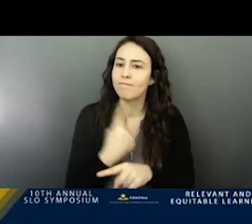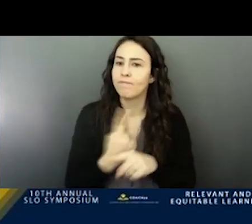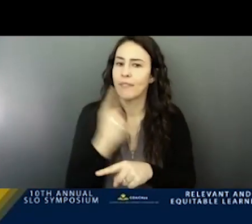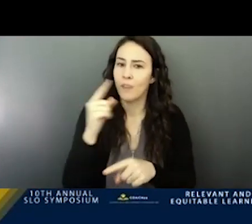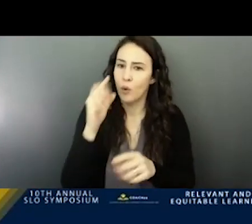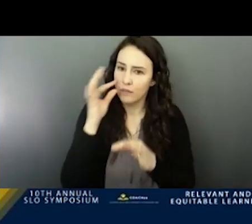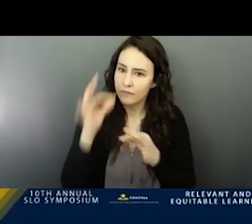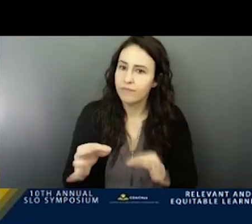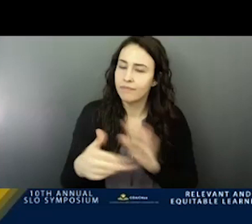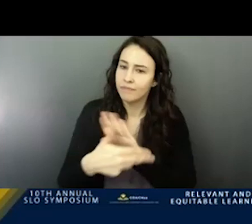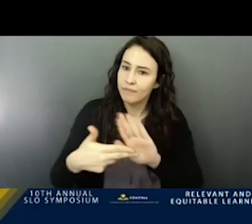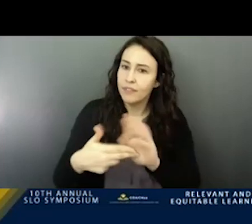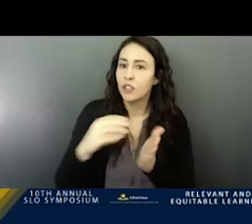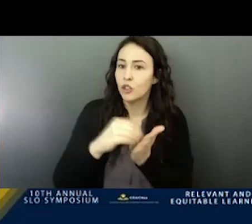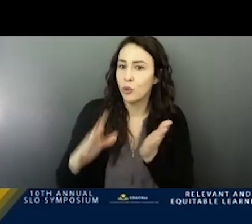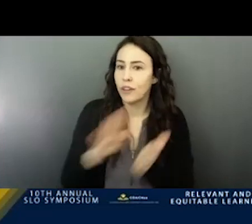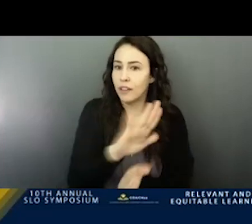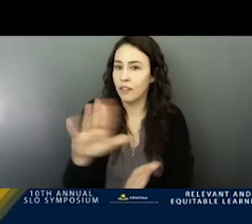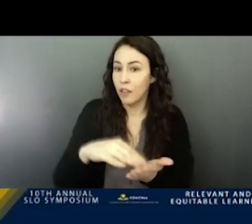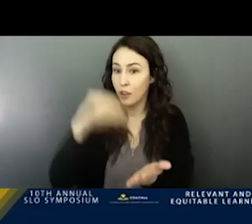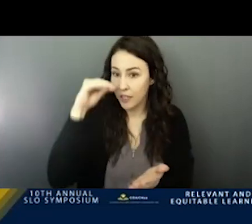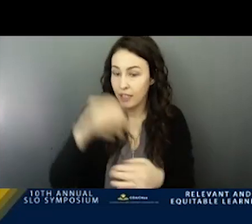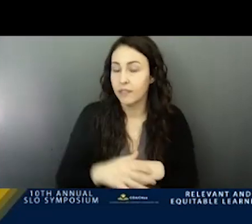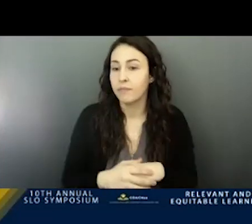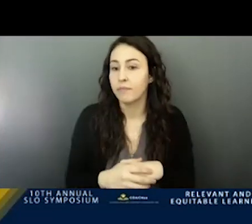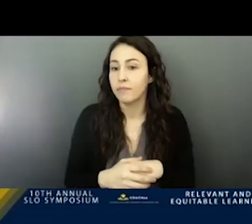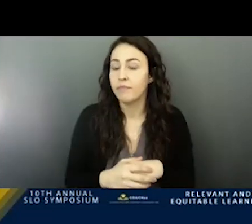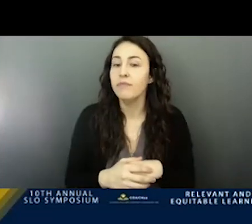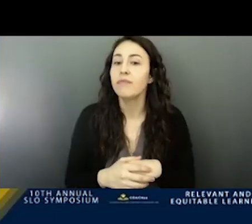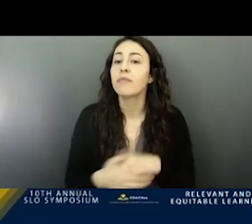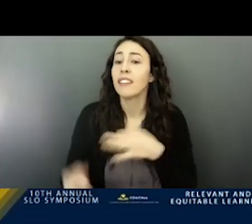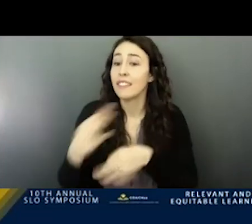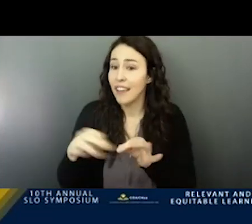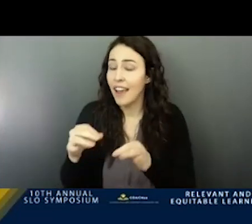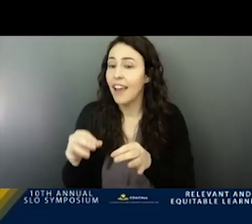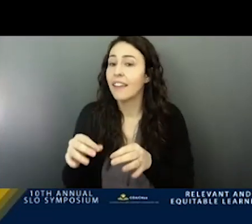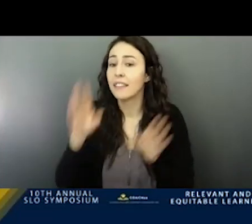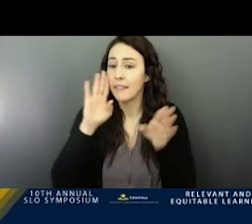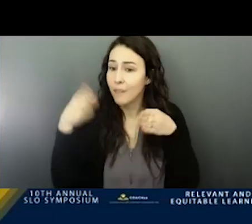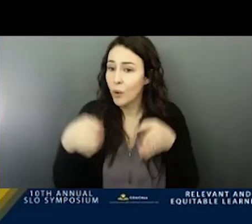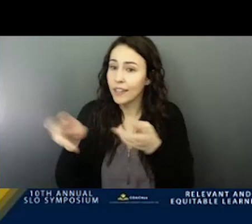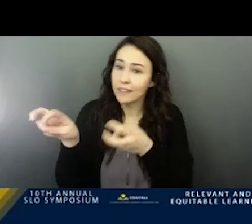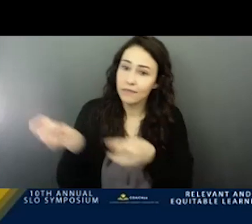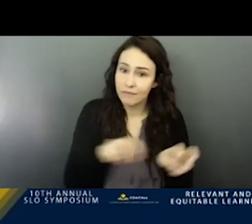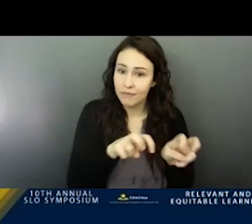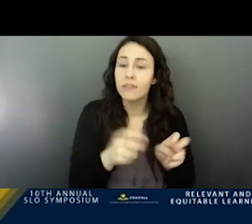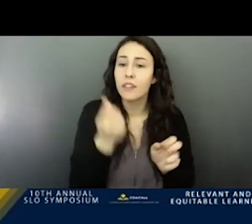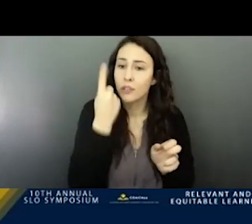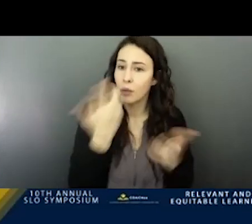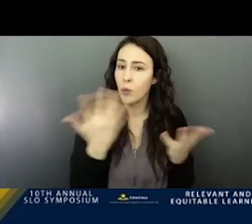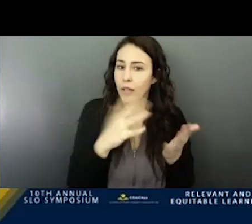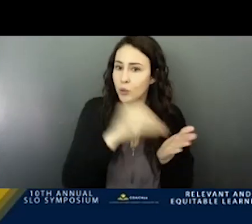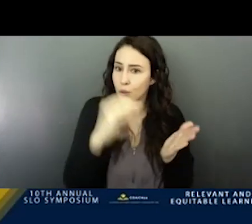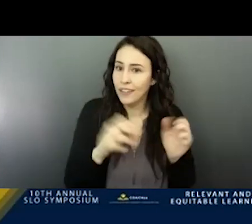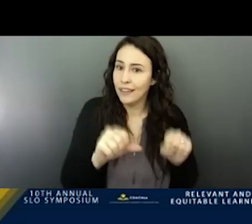learning. Instead, we have shifted our focus to understanding what students can actually do as a result